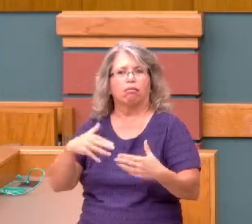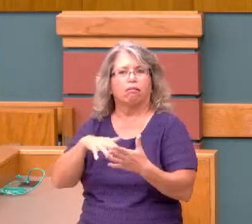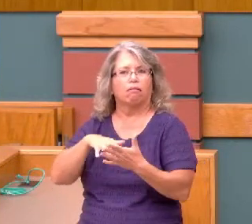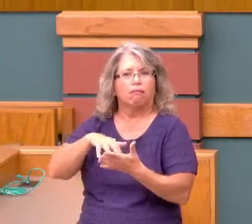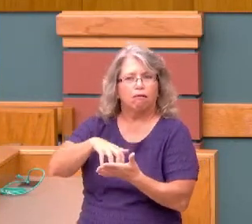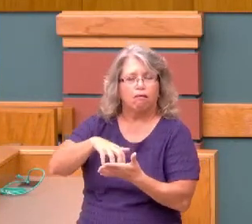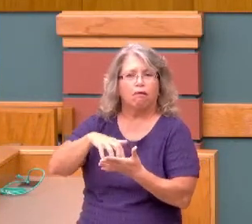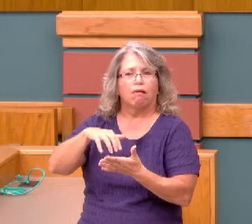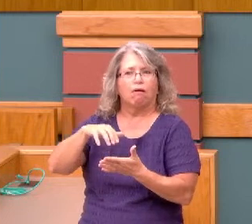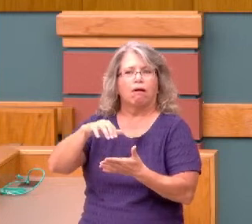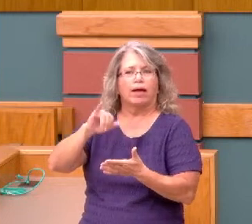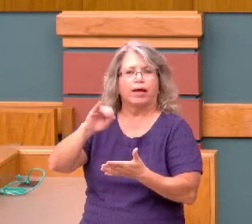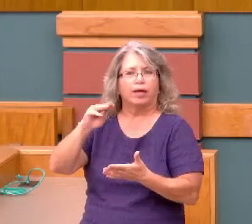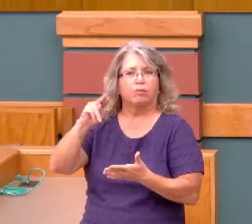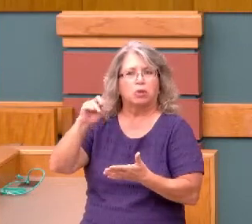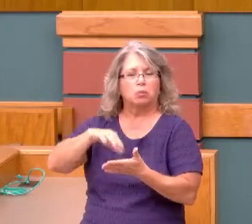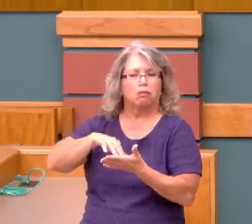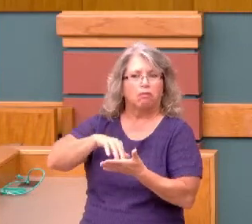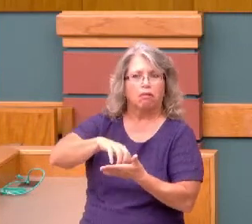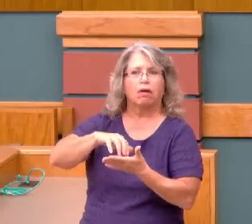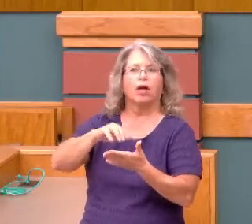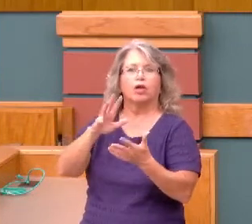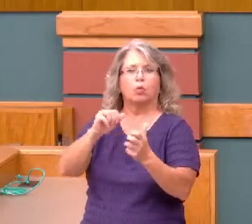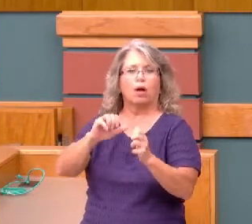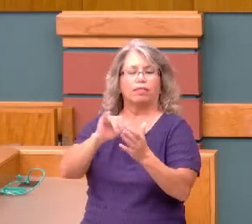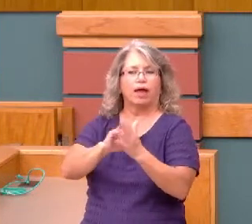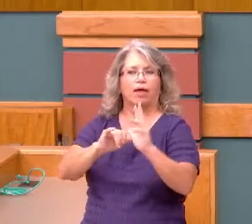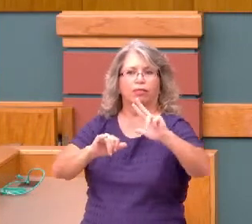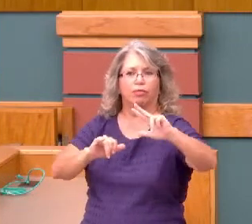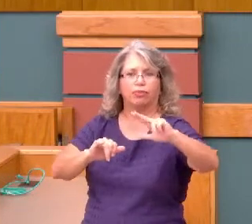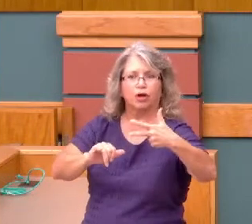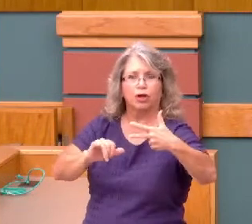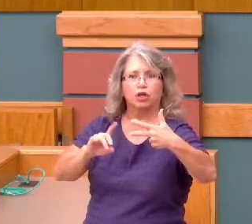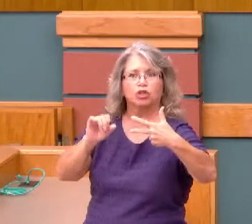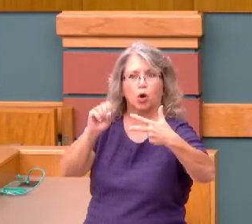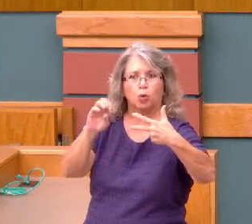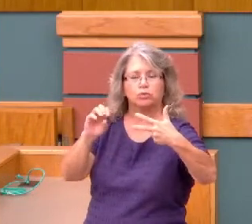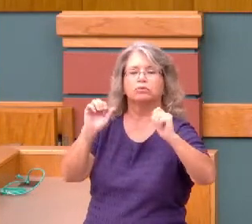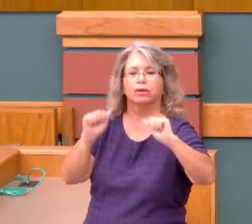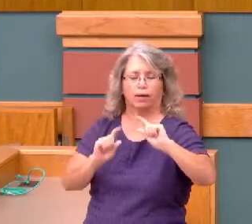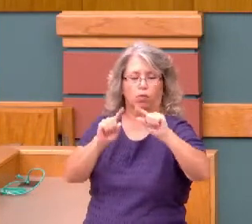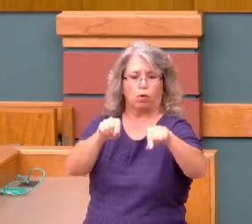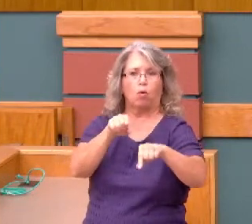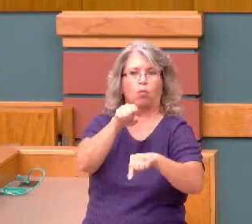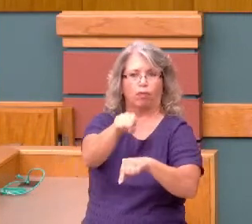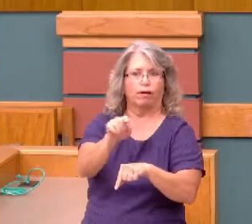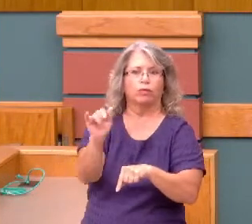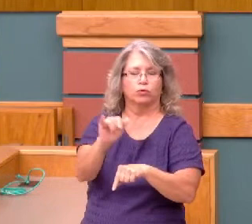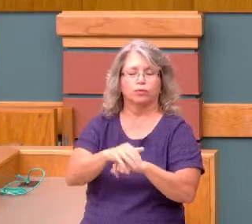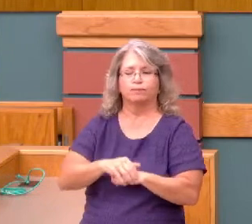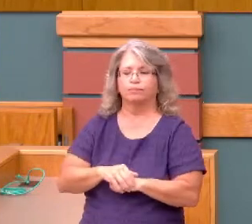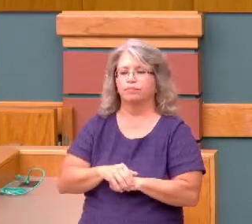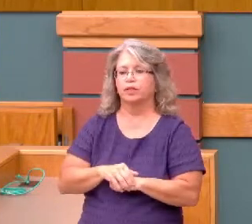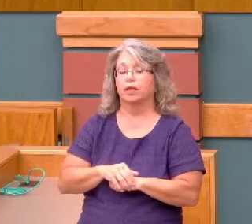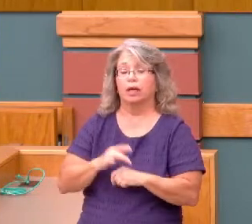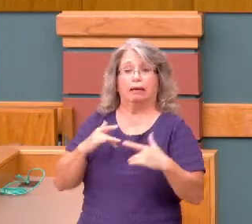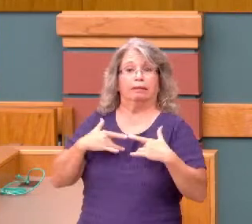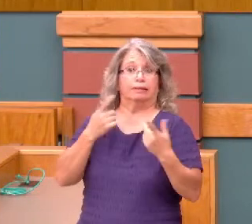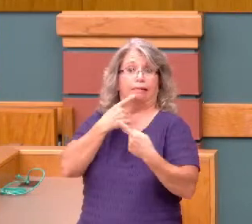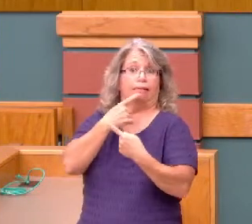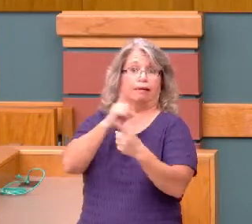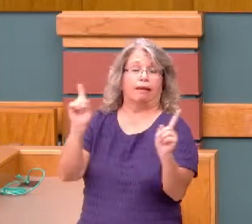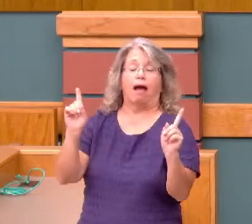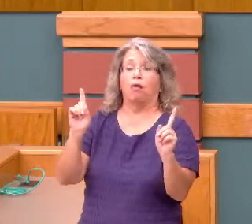vaccine. Additionally, we are excited to announce that the City County Health District is opening a new vaccination